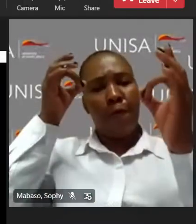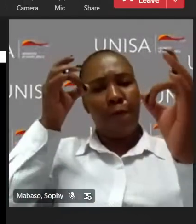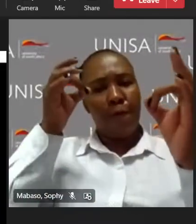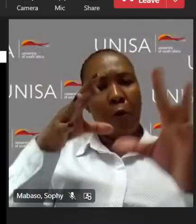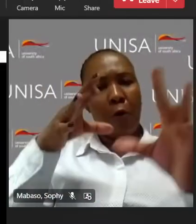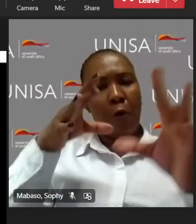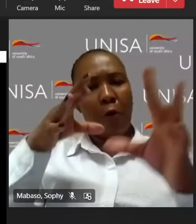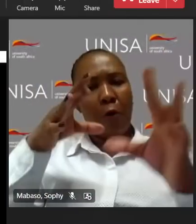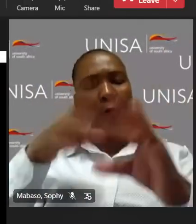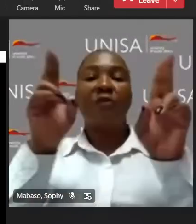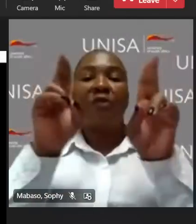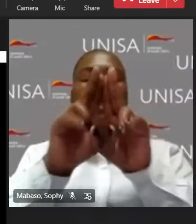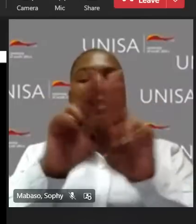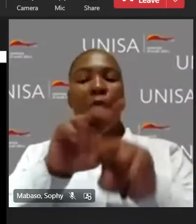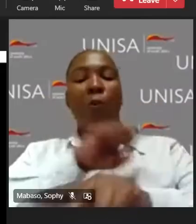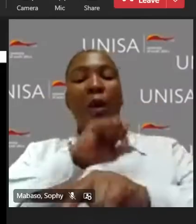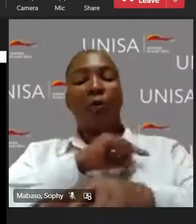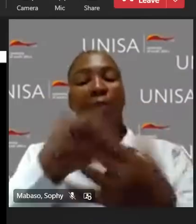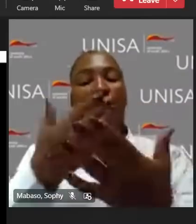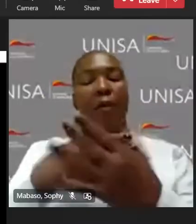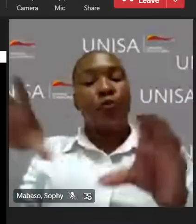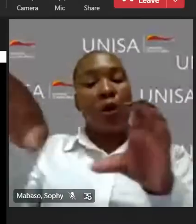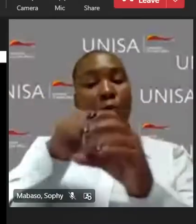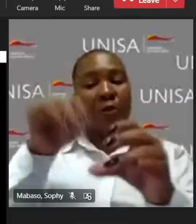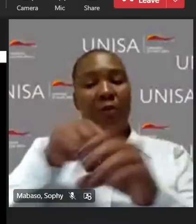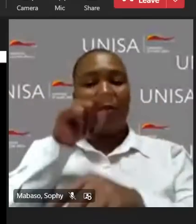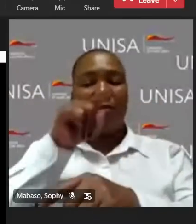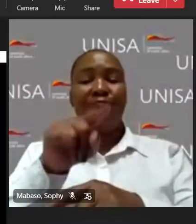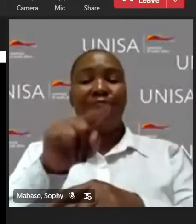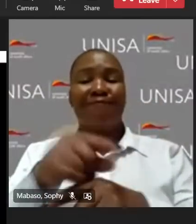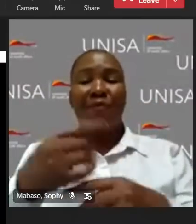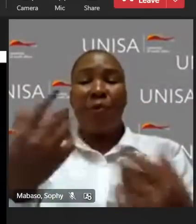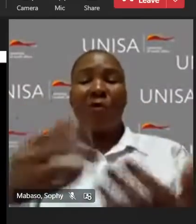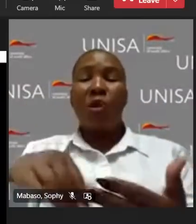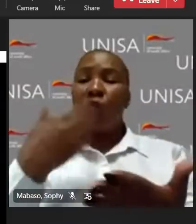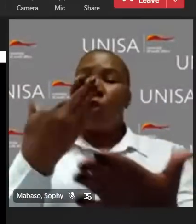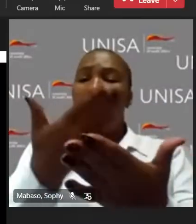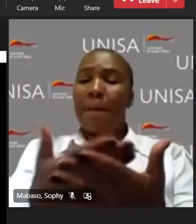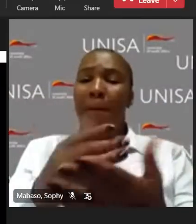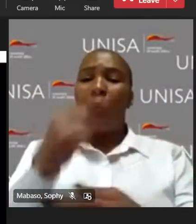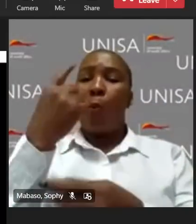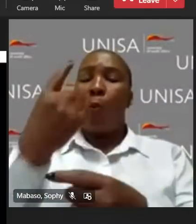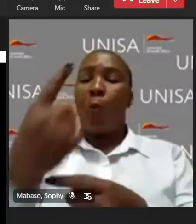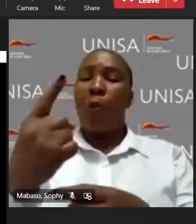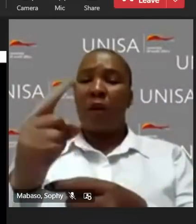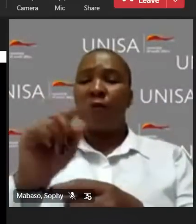always accommodate you, as we don't apply the one-size-fits-all approach.